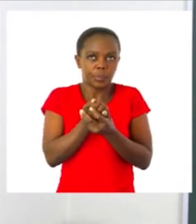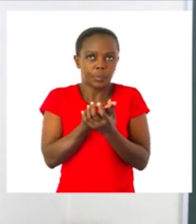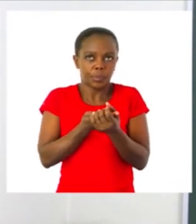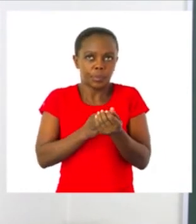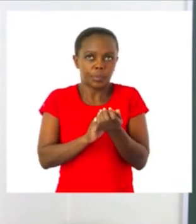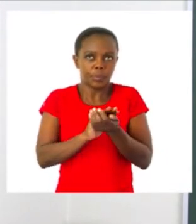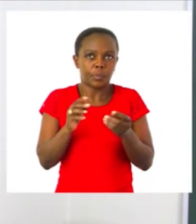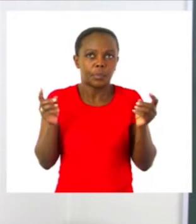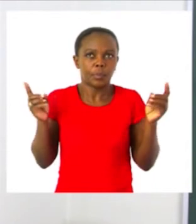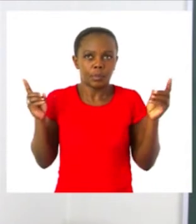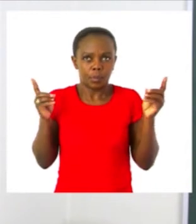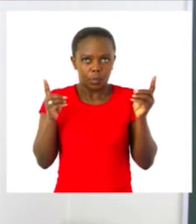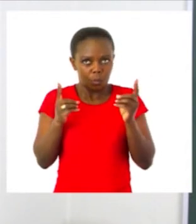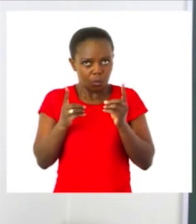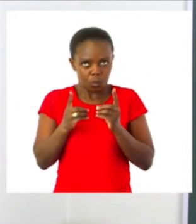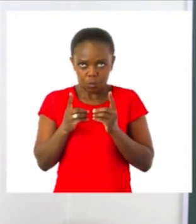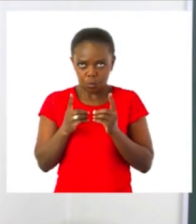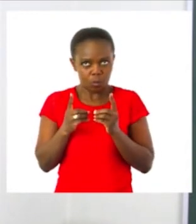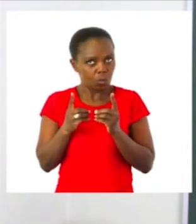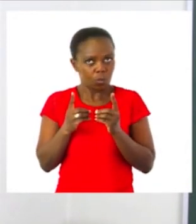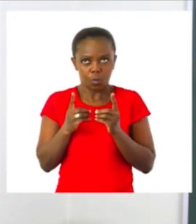Spread out your hands so that you don't touch anyone.